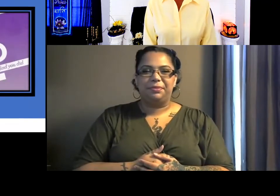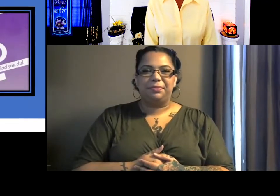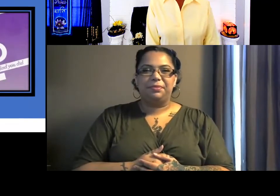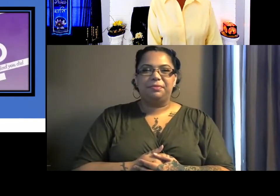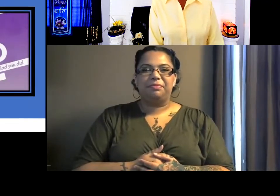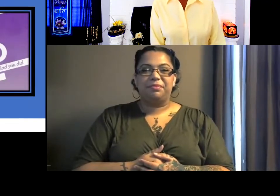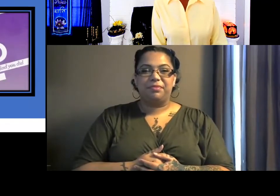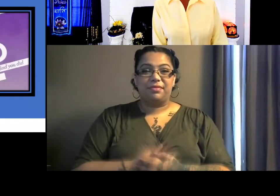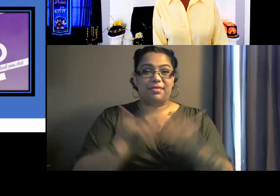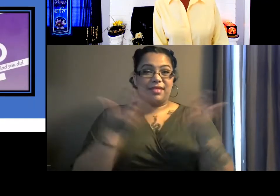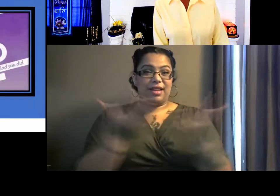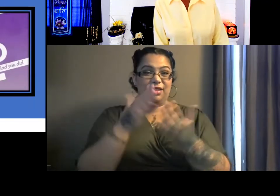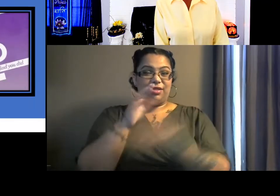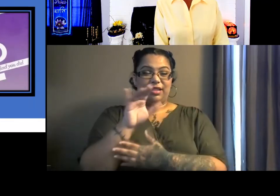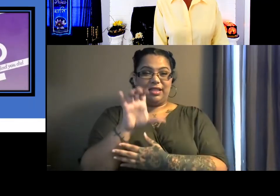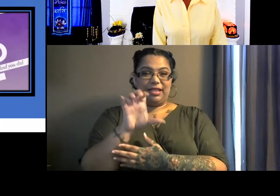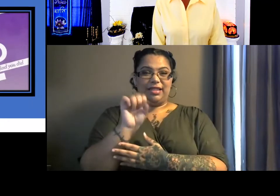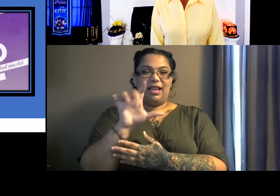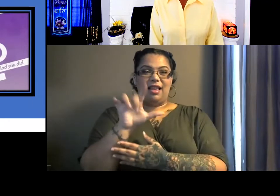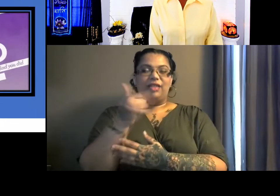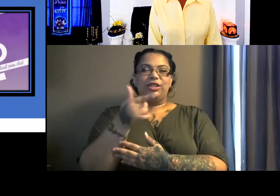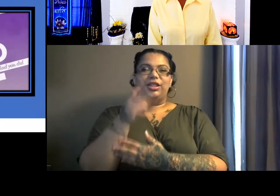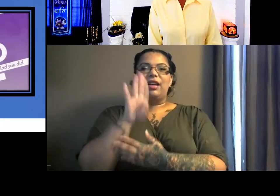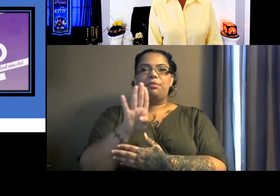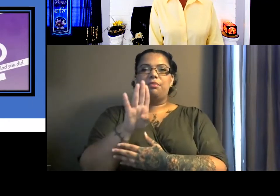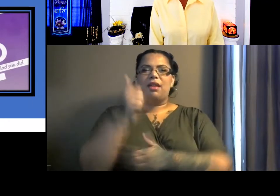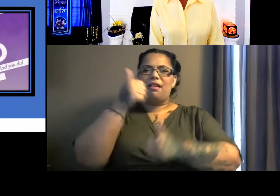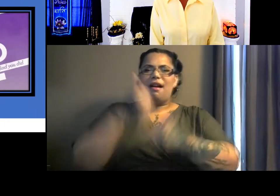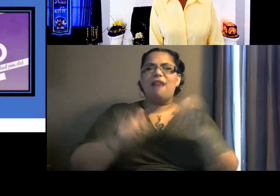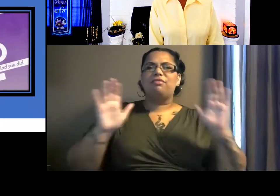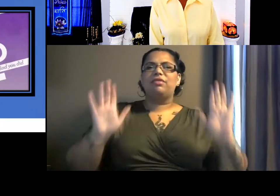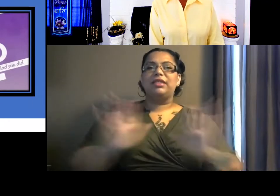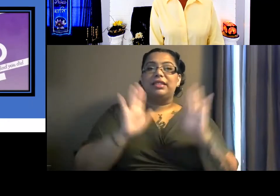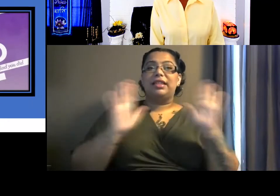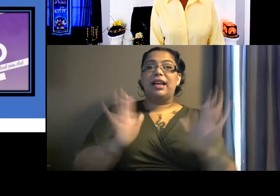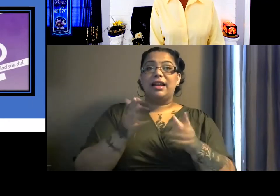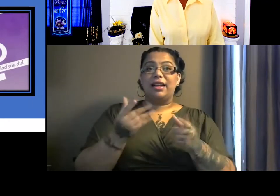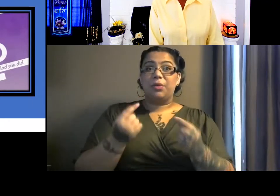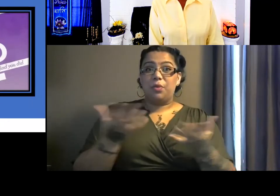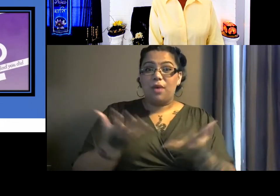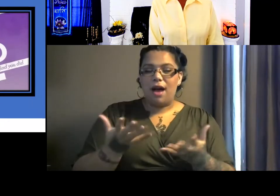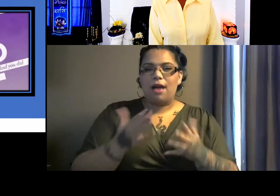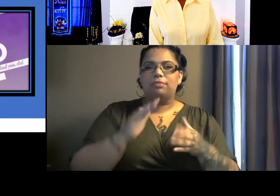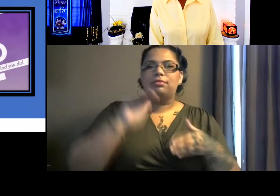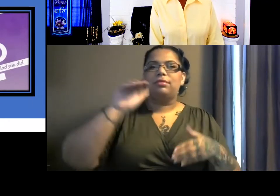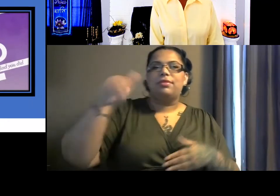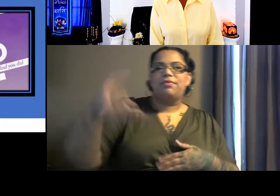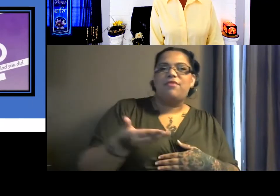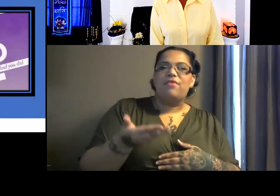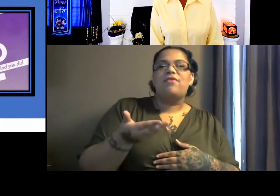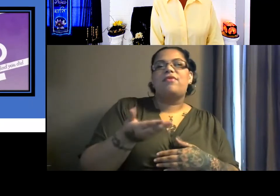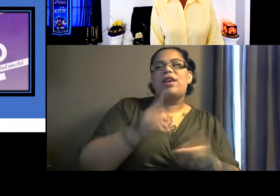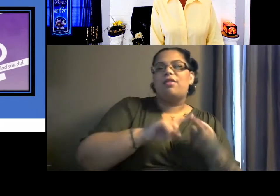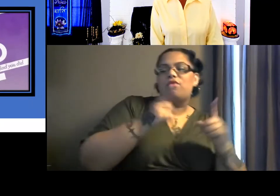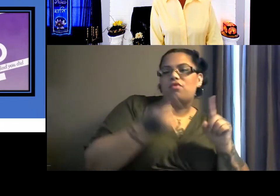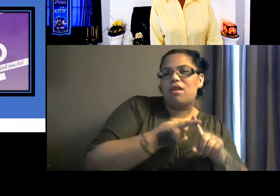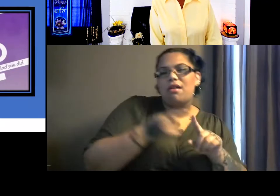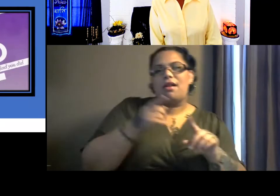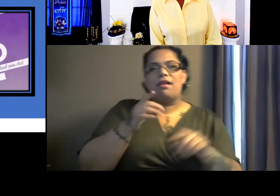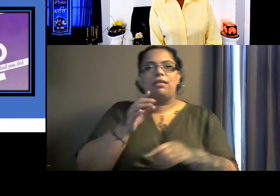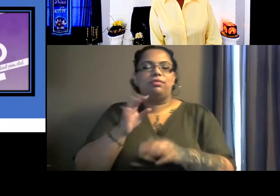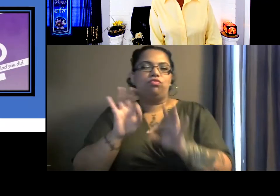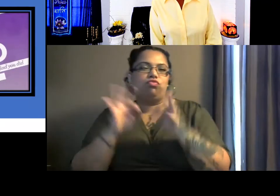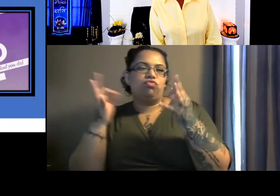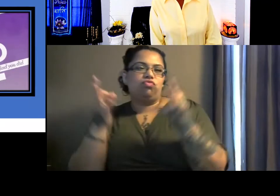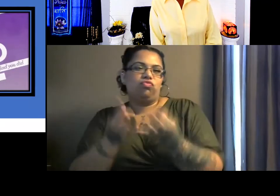At CSLGB, every Sunday is an invite a friend or family member Sunday.